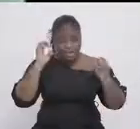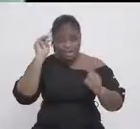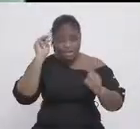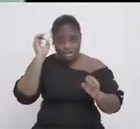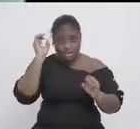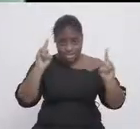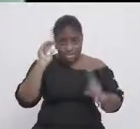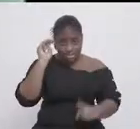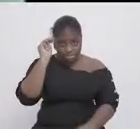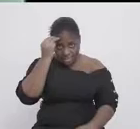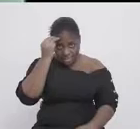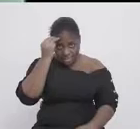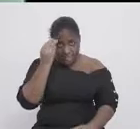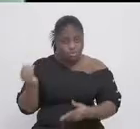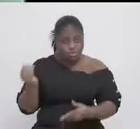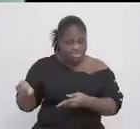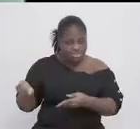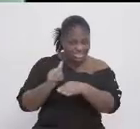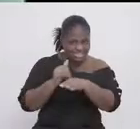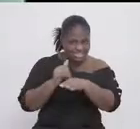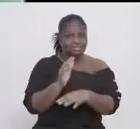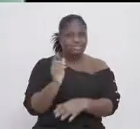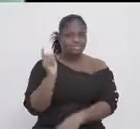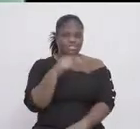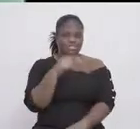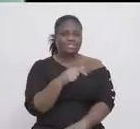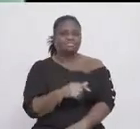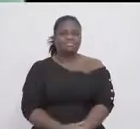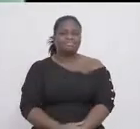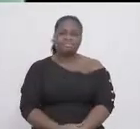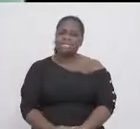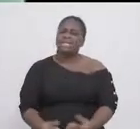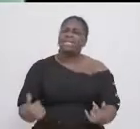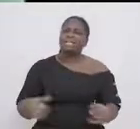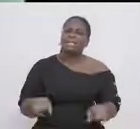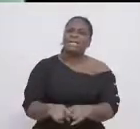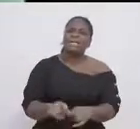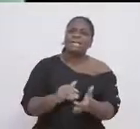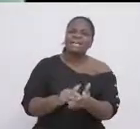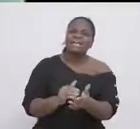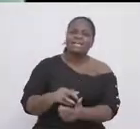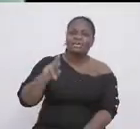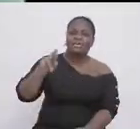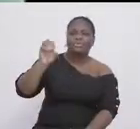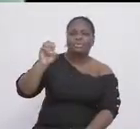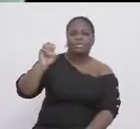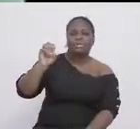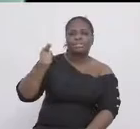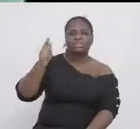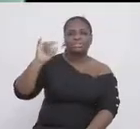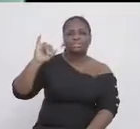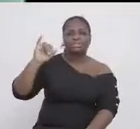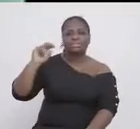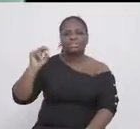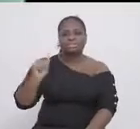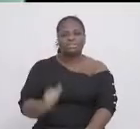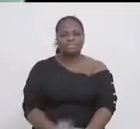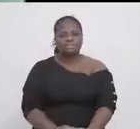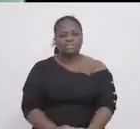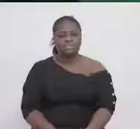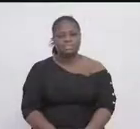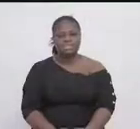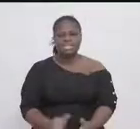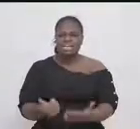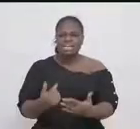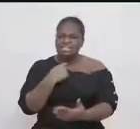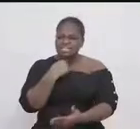maybe we'll send a communique after this interview to him. But let me come to Regina. Regina, you've been involved in training girls how to